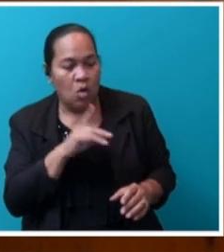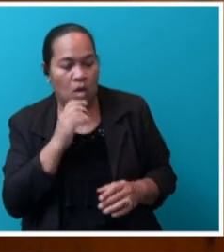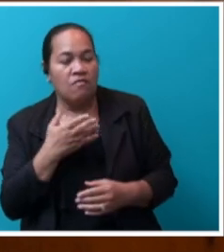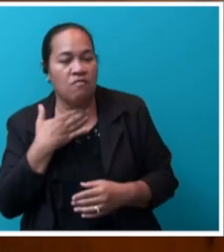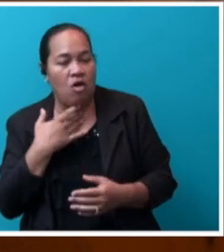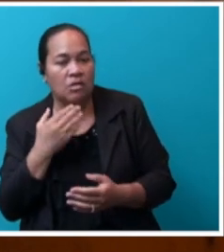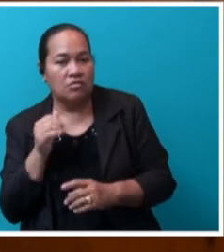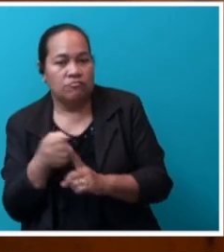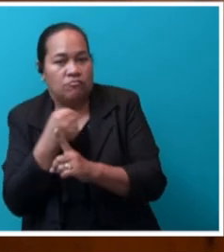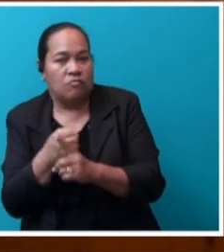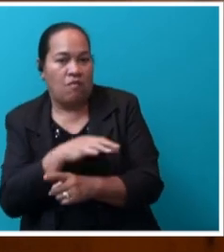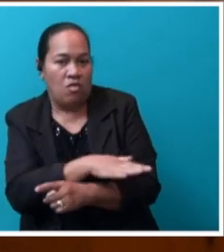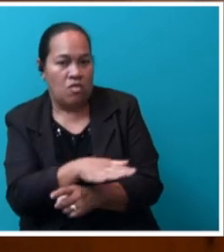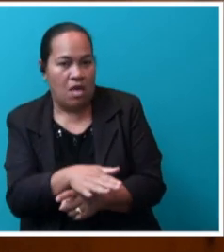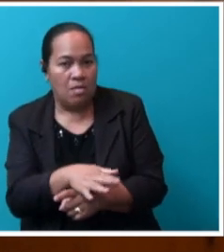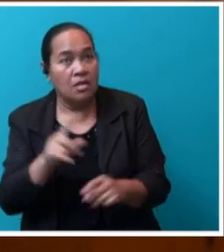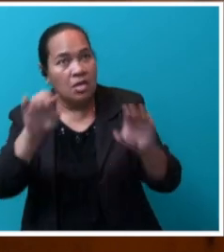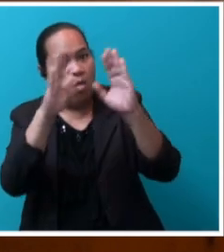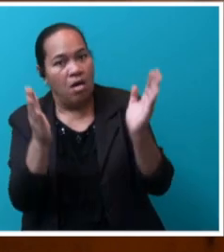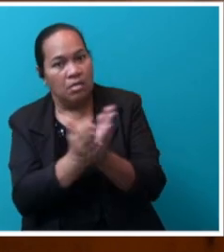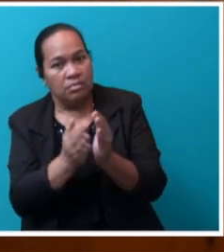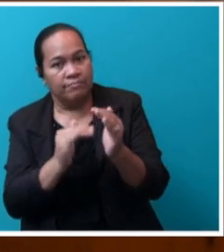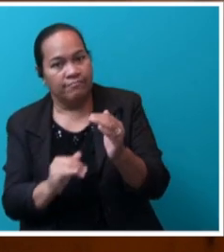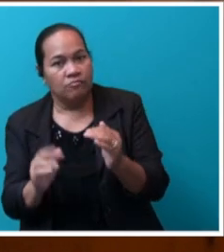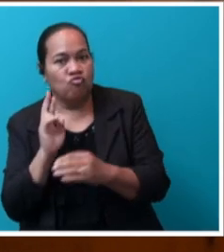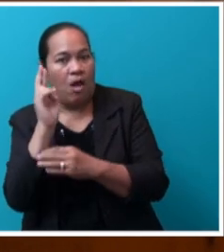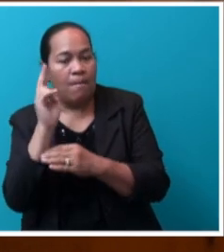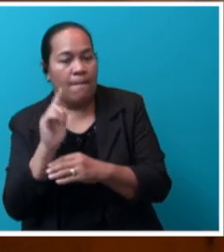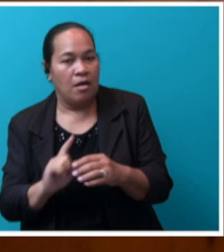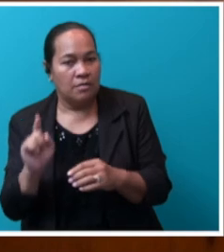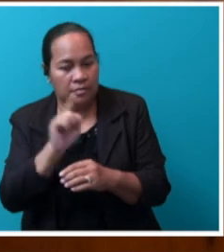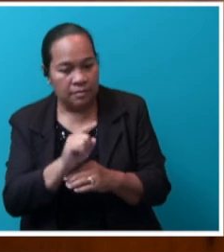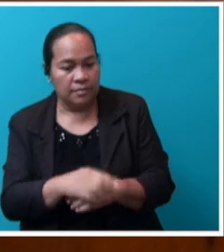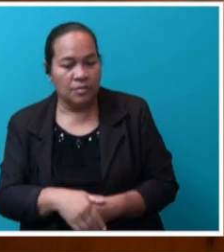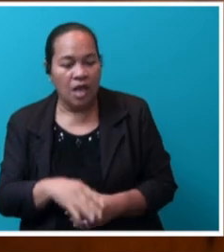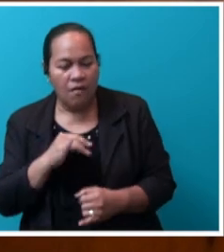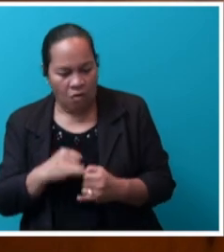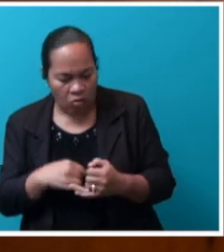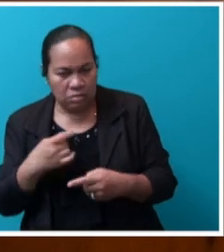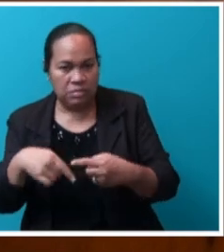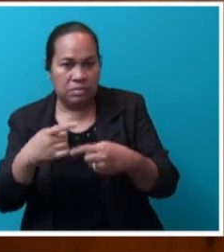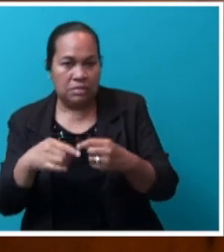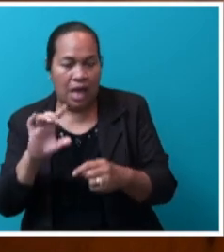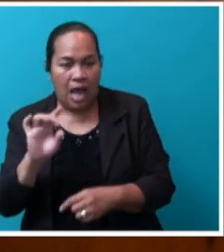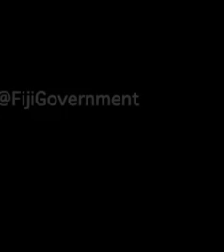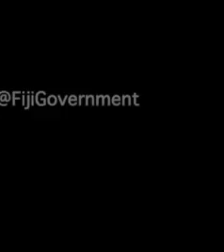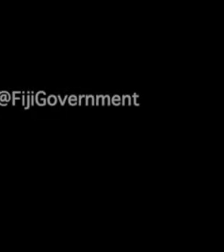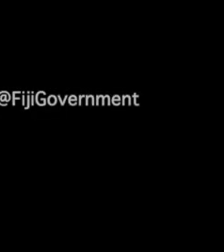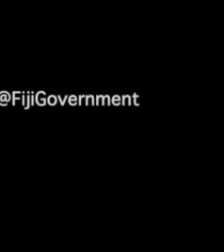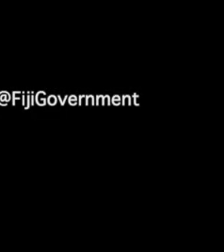global community moves forward towards comprehensive and sustainable outcomes. Thank you, Mr. Speaker, sir.